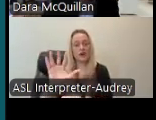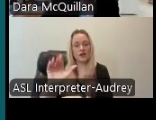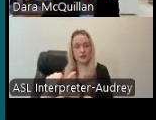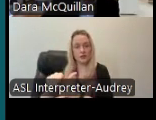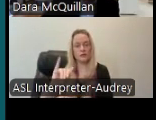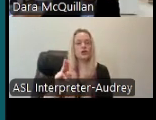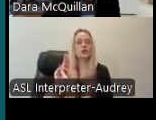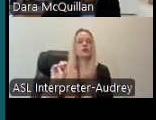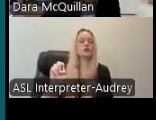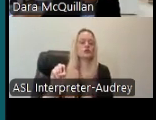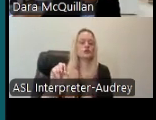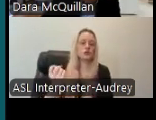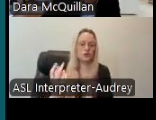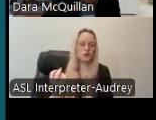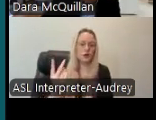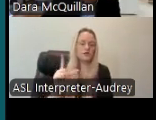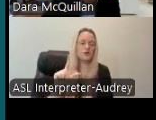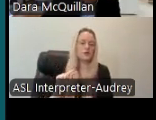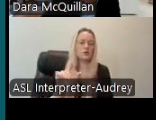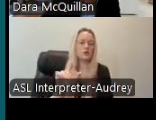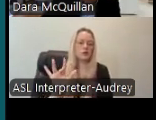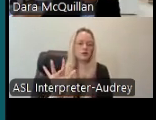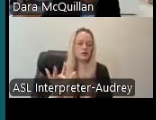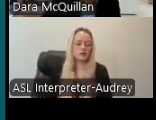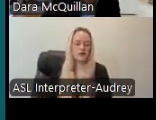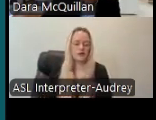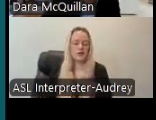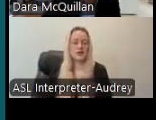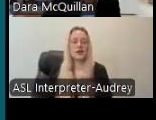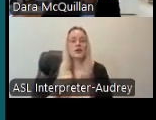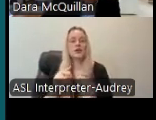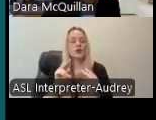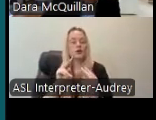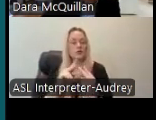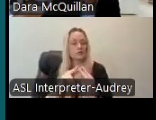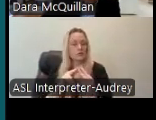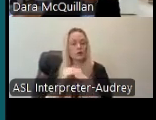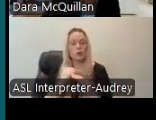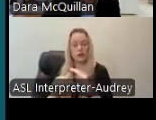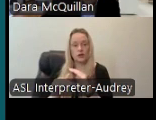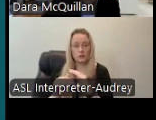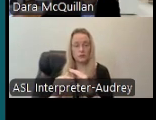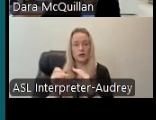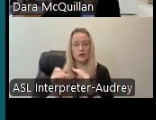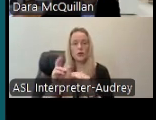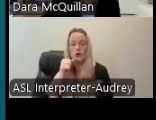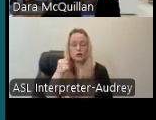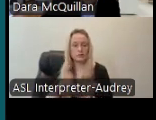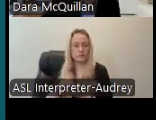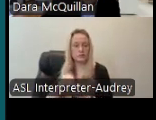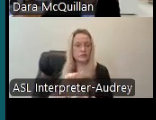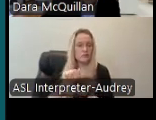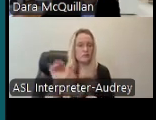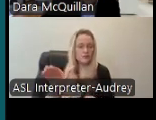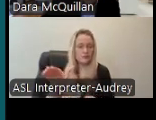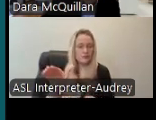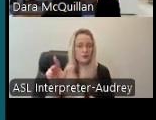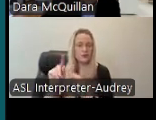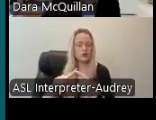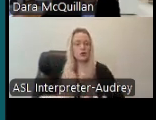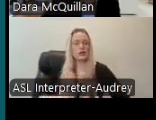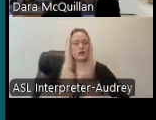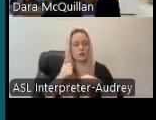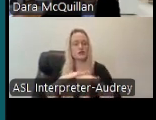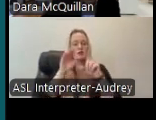June 12th, 2025, either by email or mailing the comments to the address that's on